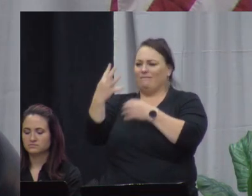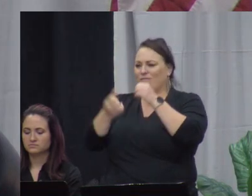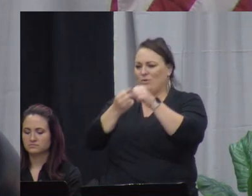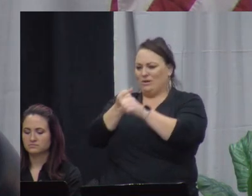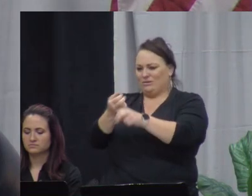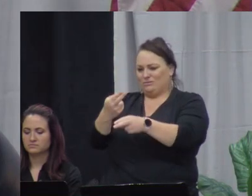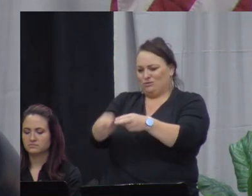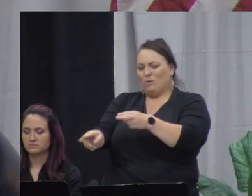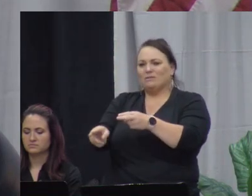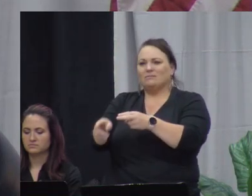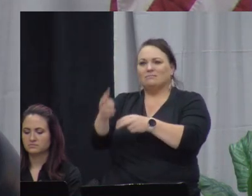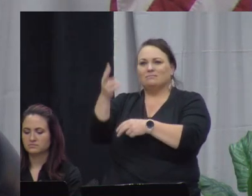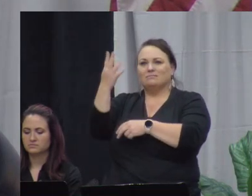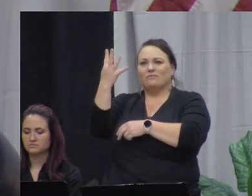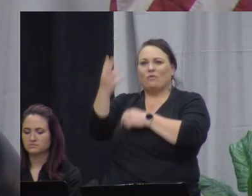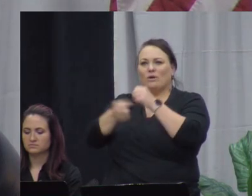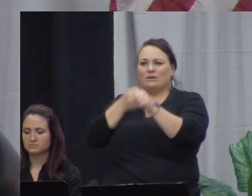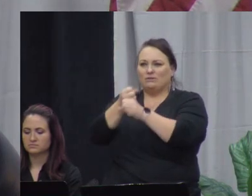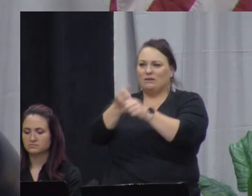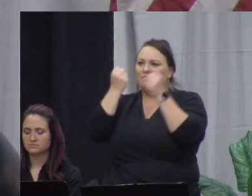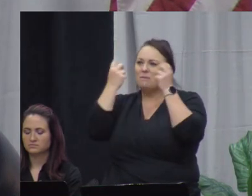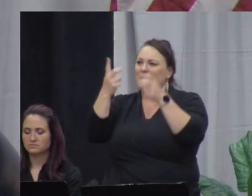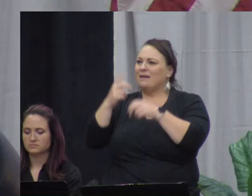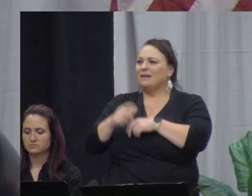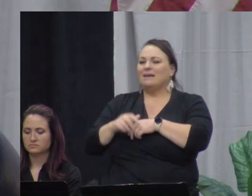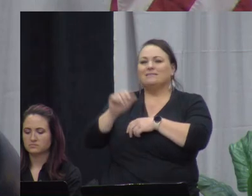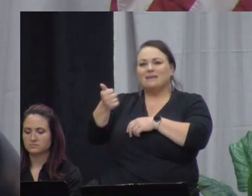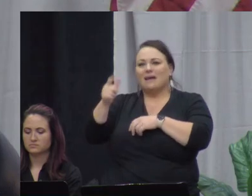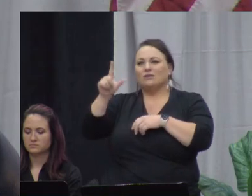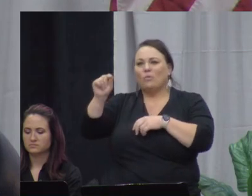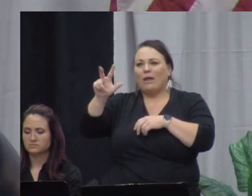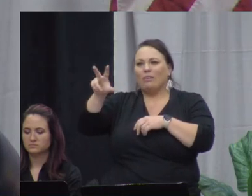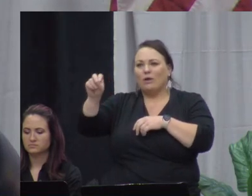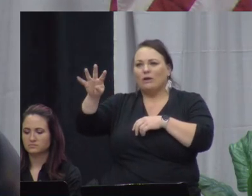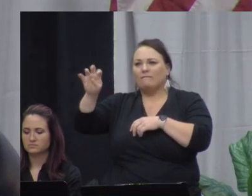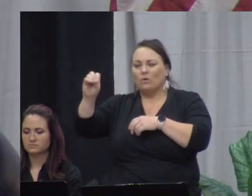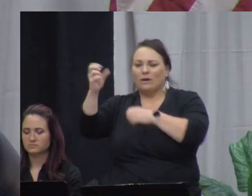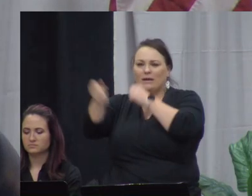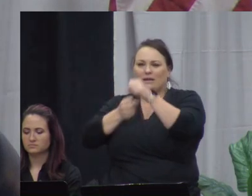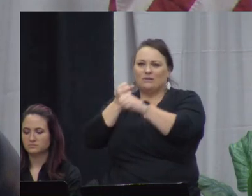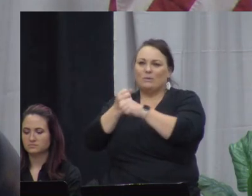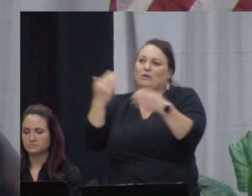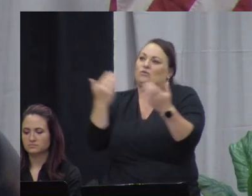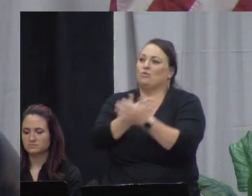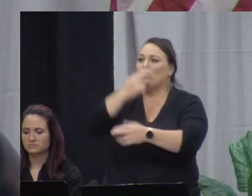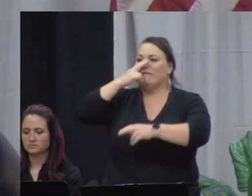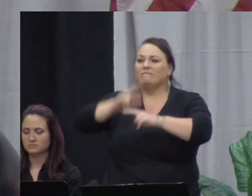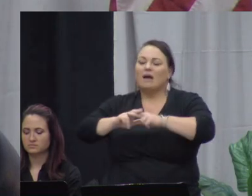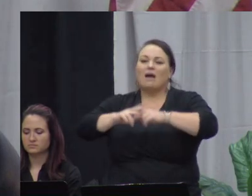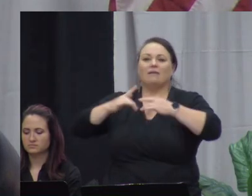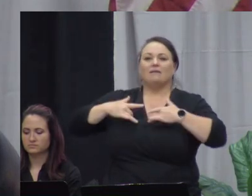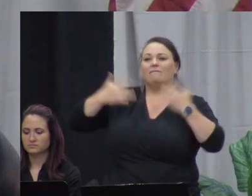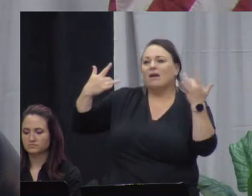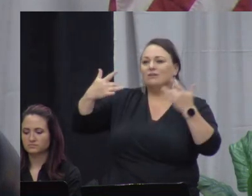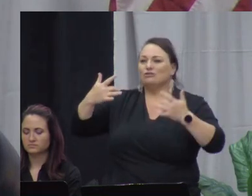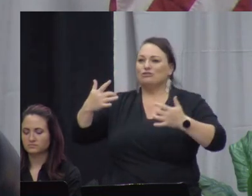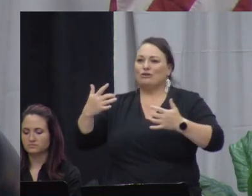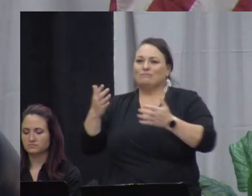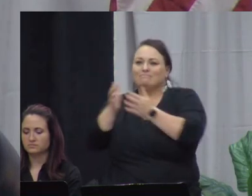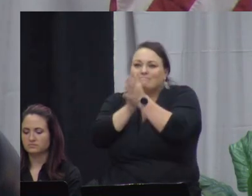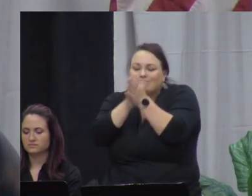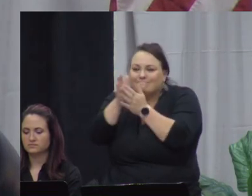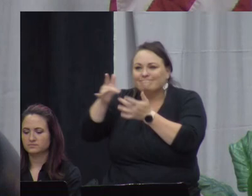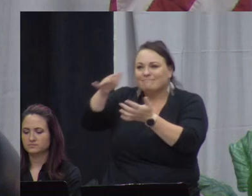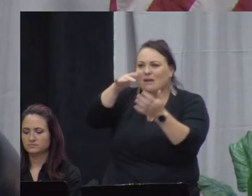years. 4 years of the many decades to come with new adventure and fun and excitement. But we've been so focused